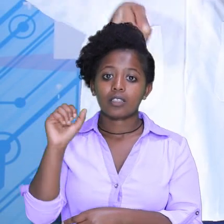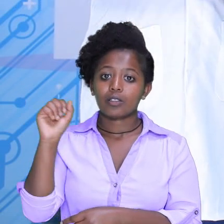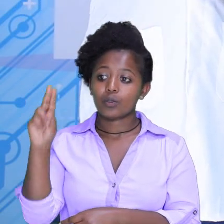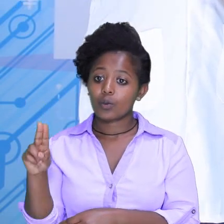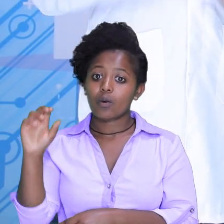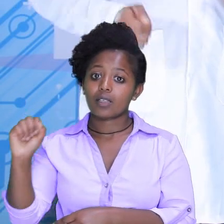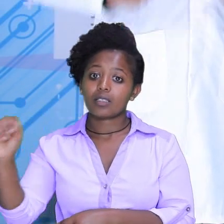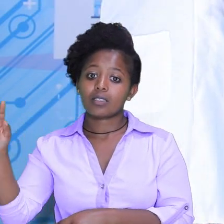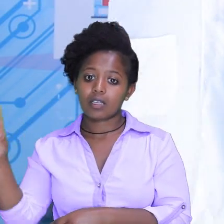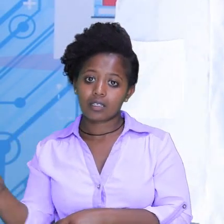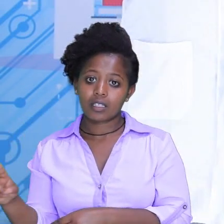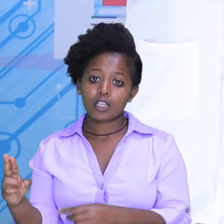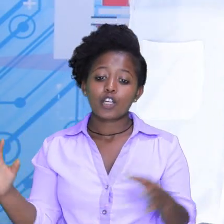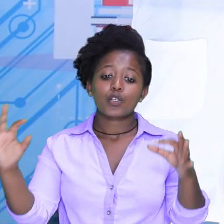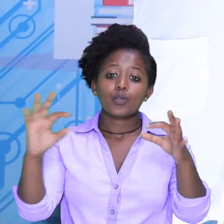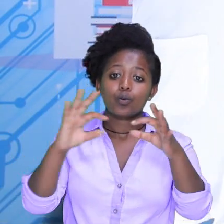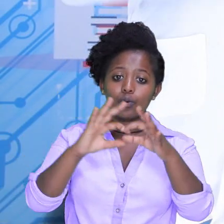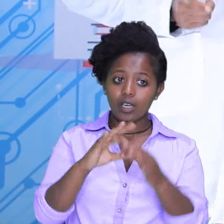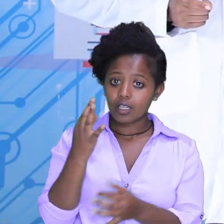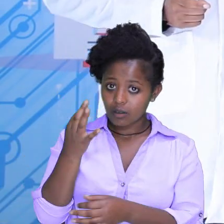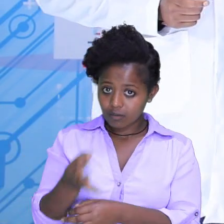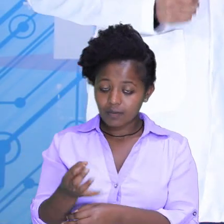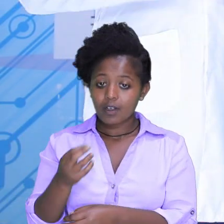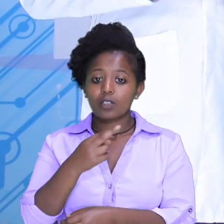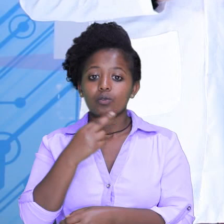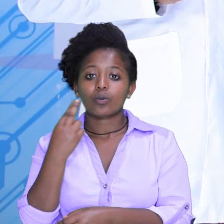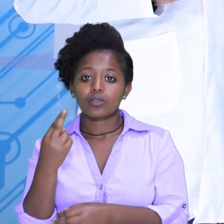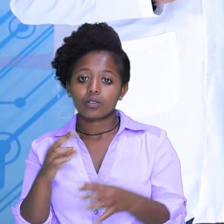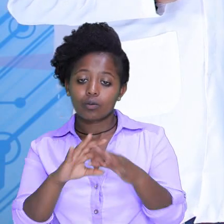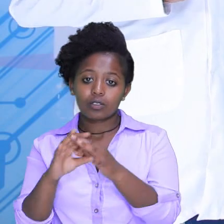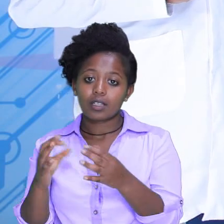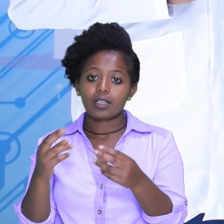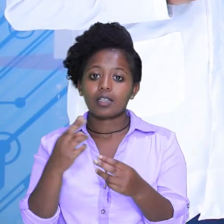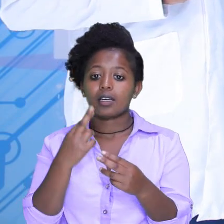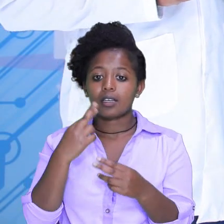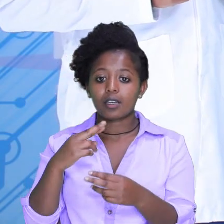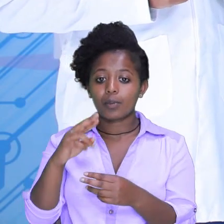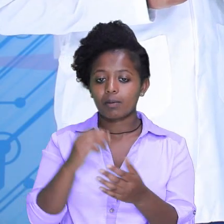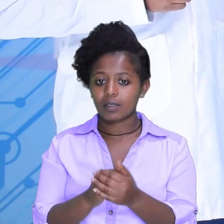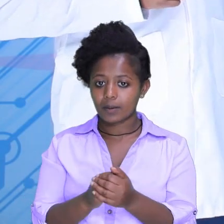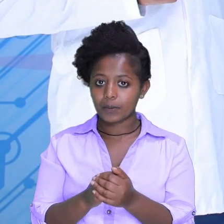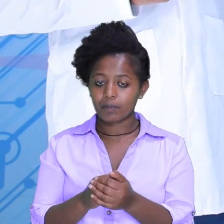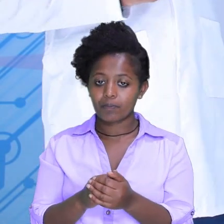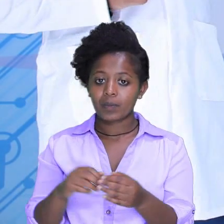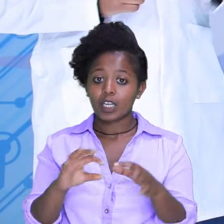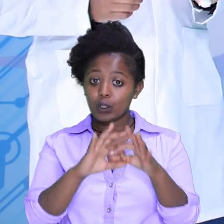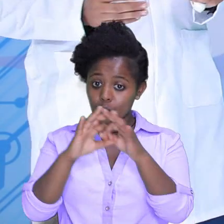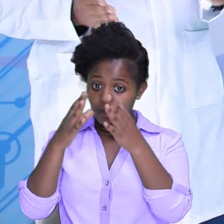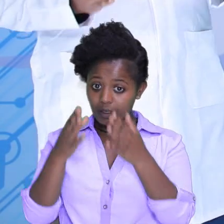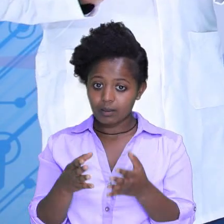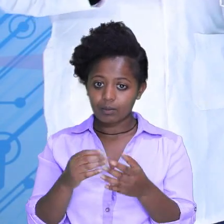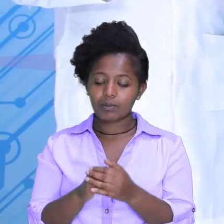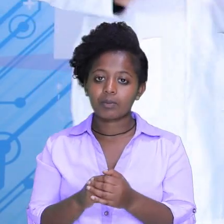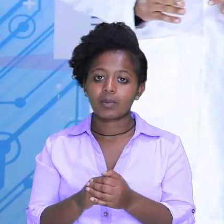USSR, Union of Soviet Socialist Republic. Russia followed socialism. During the time